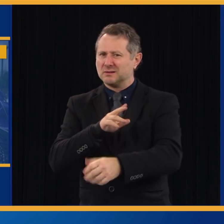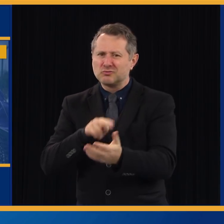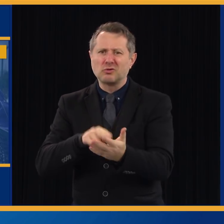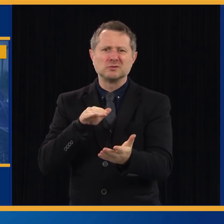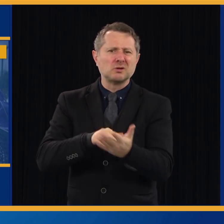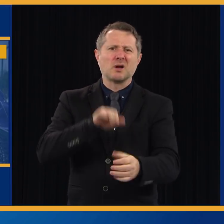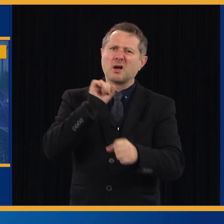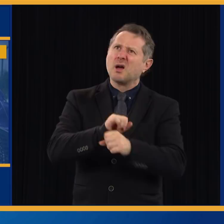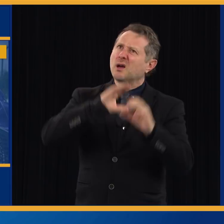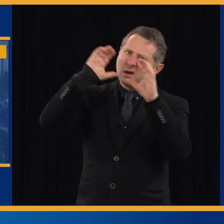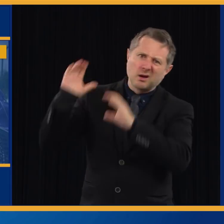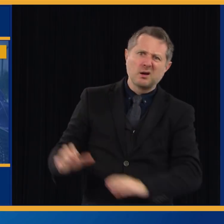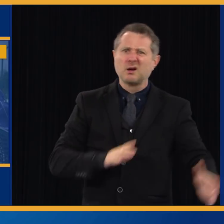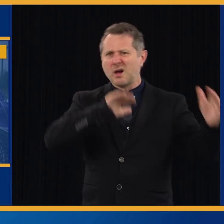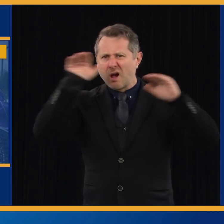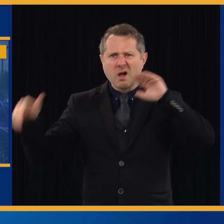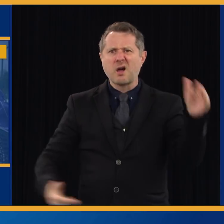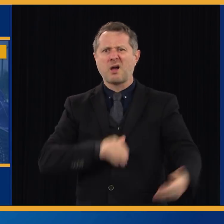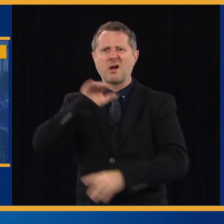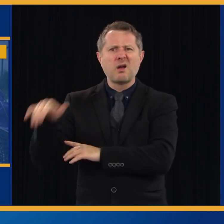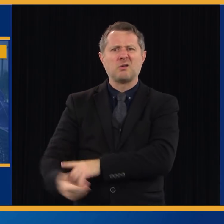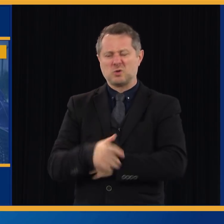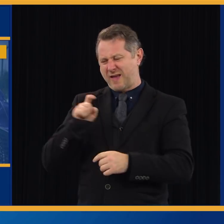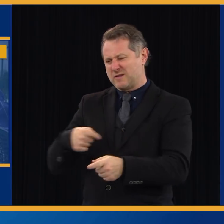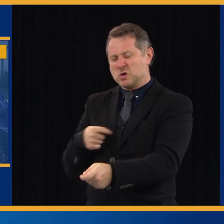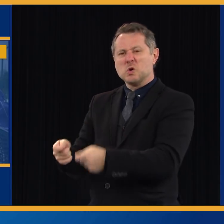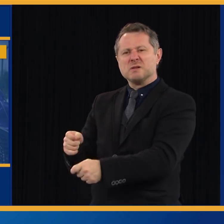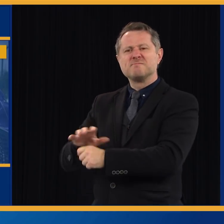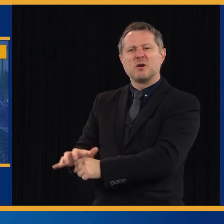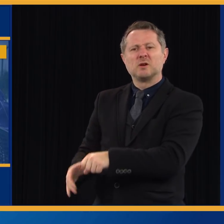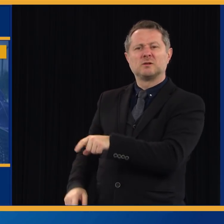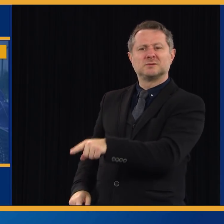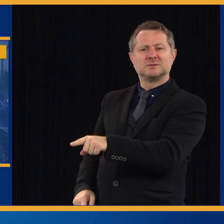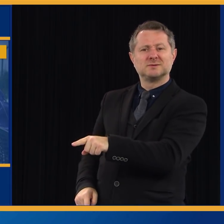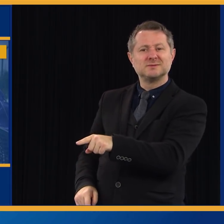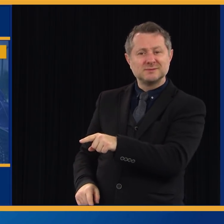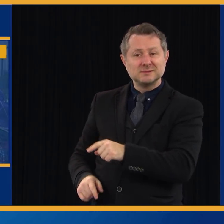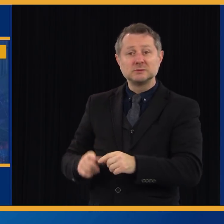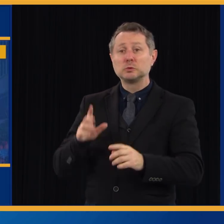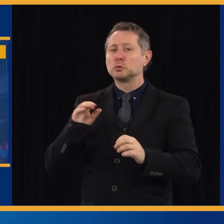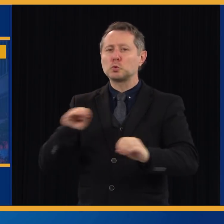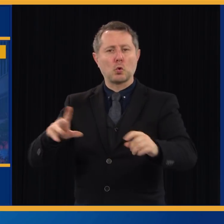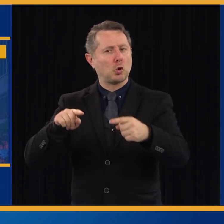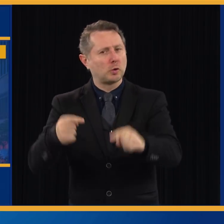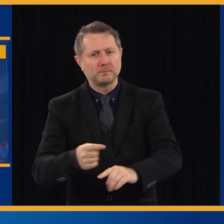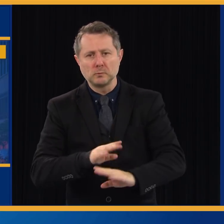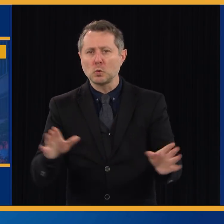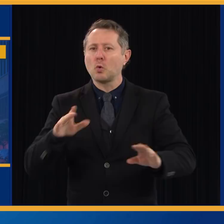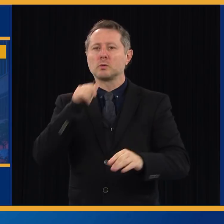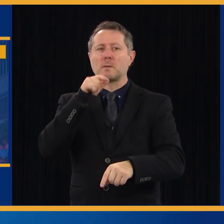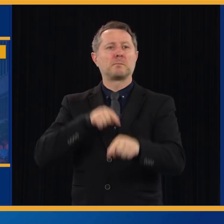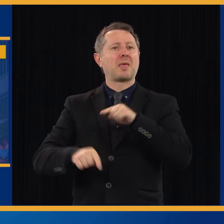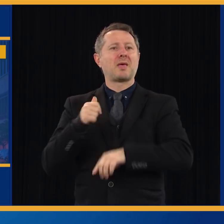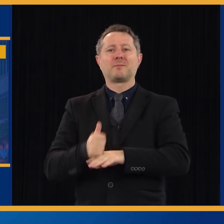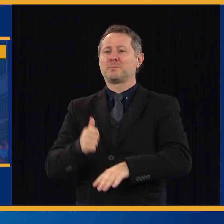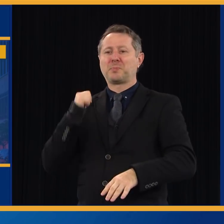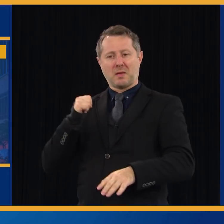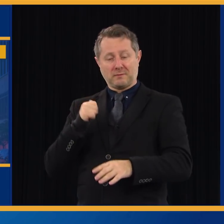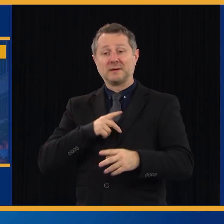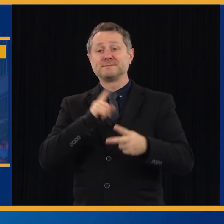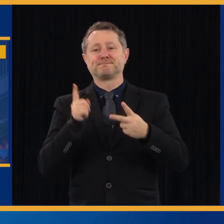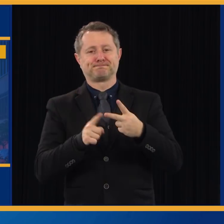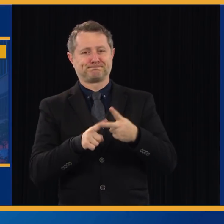harm. Don't go backwards. That's the first point, and then plan the reopening. On the do no